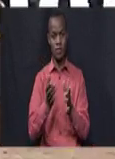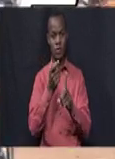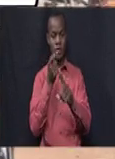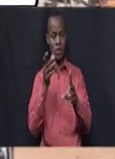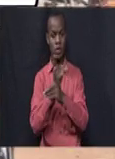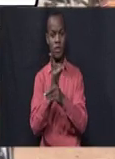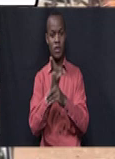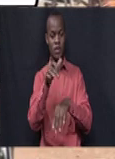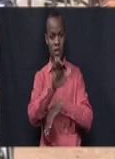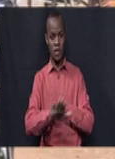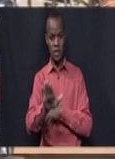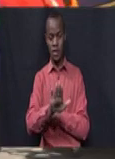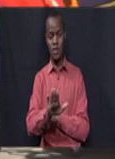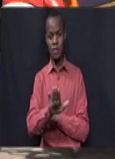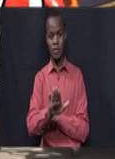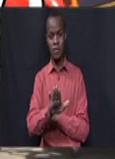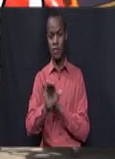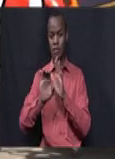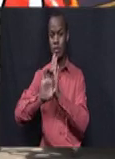different entities, like